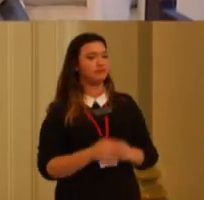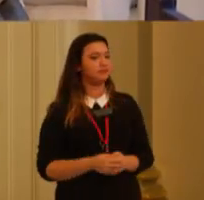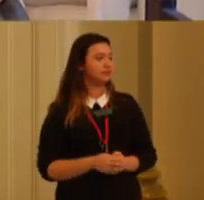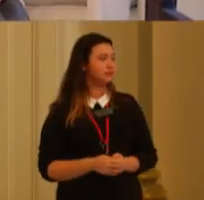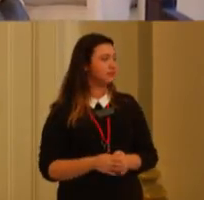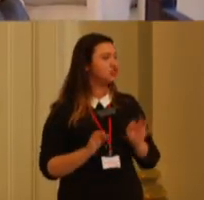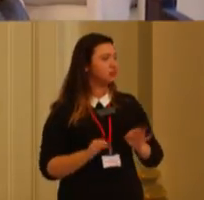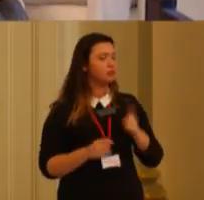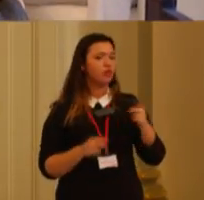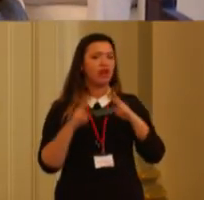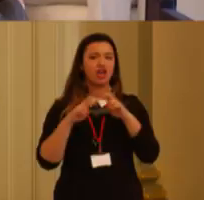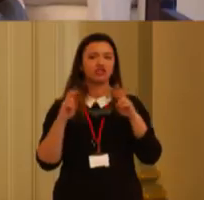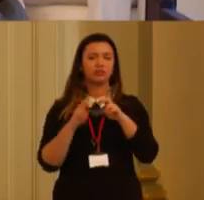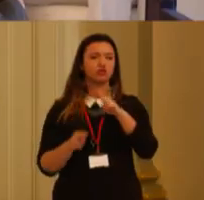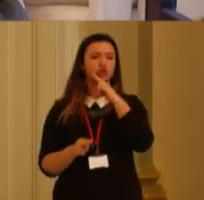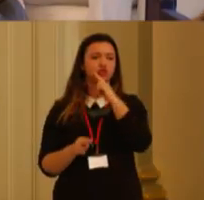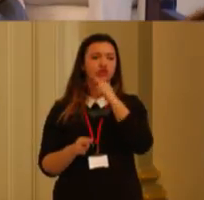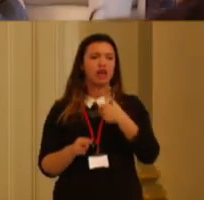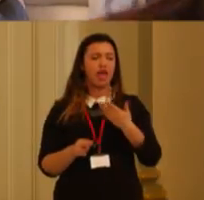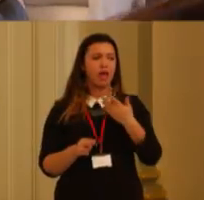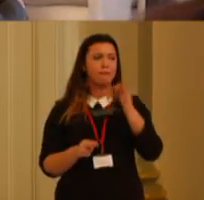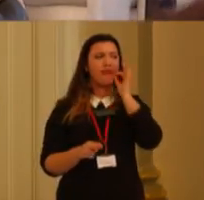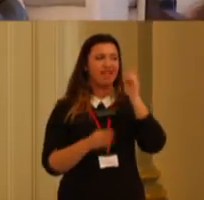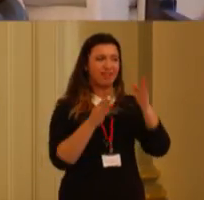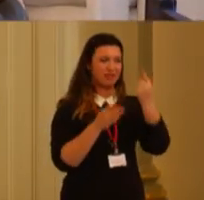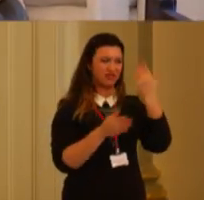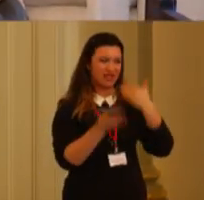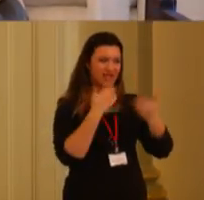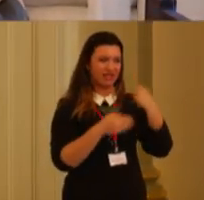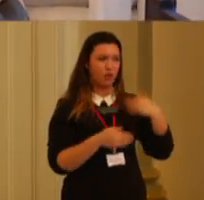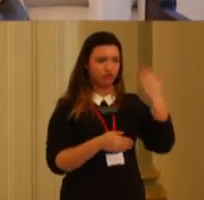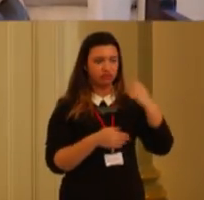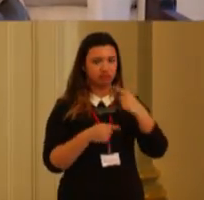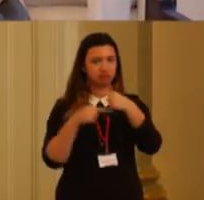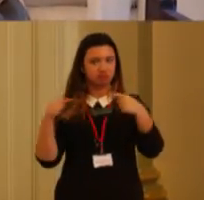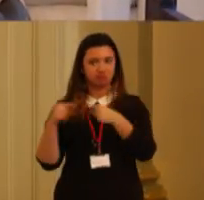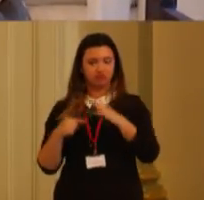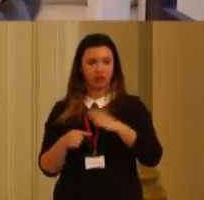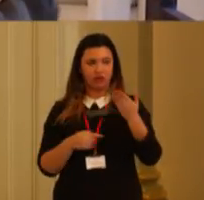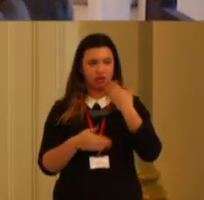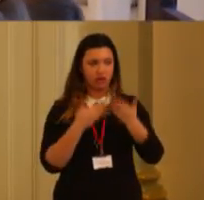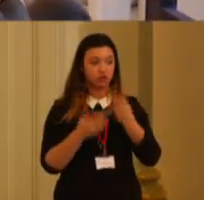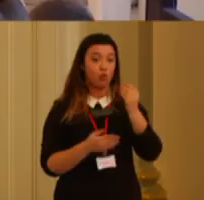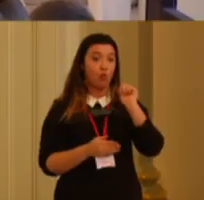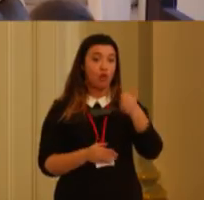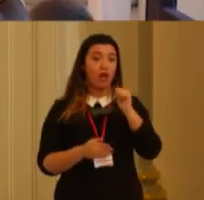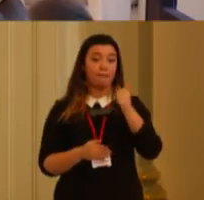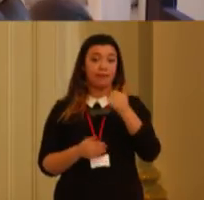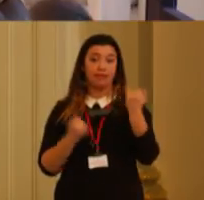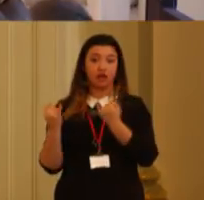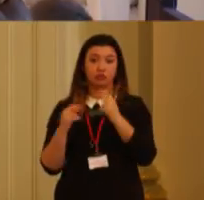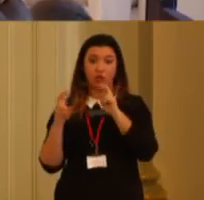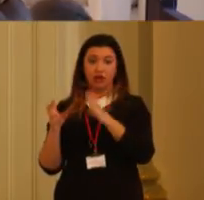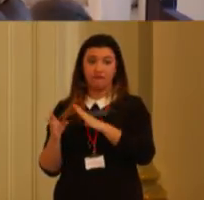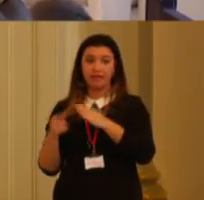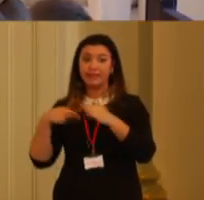the front so that I can see you easily? So as Dr. Ulaş conducted this research and referred to the results